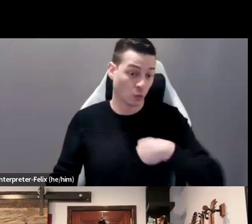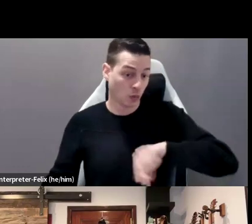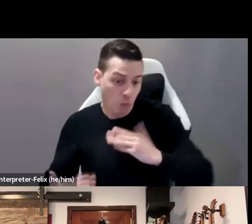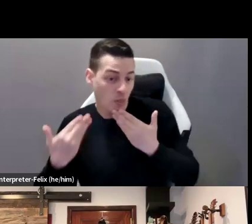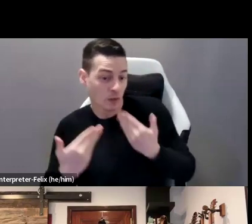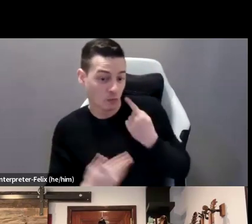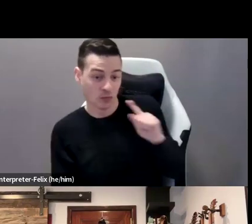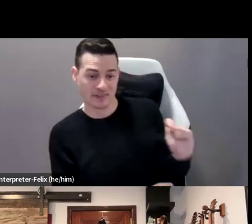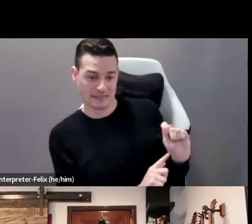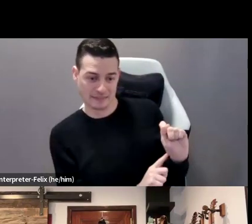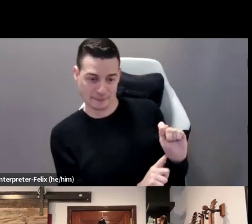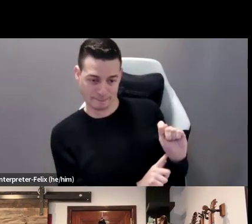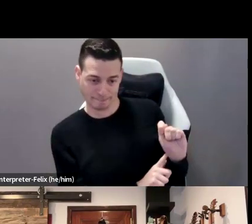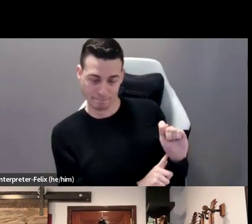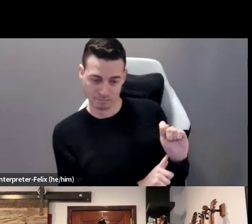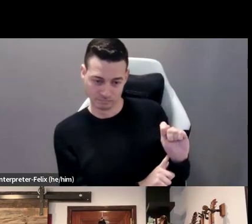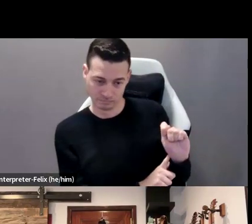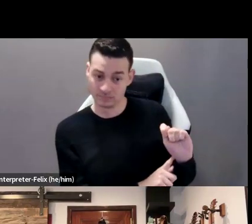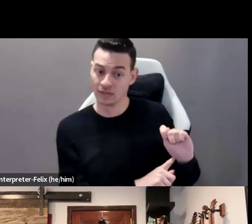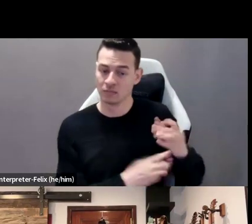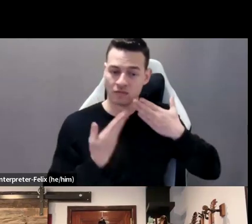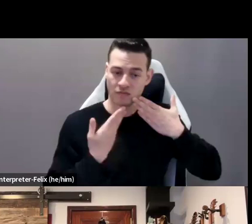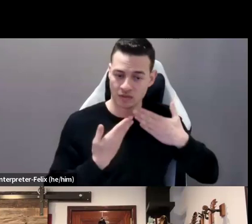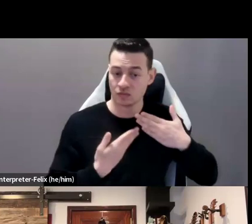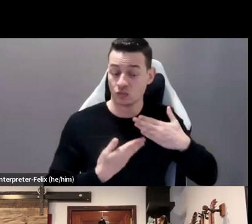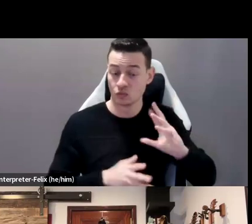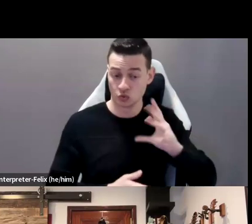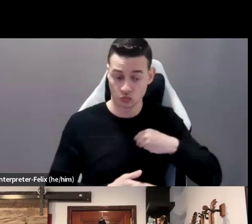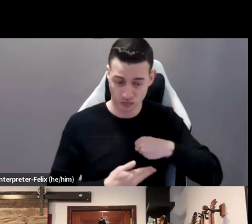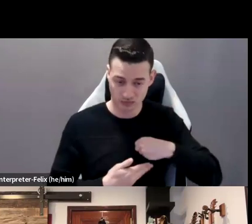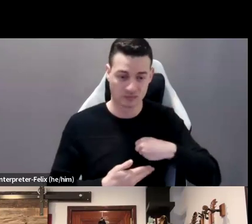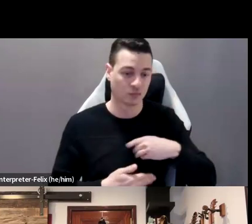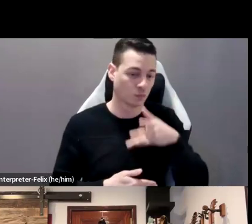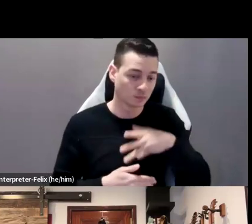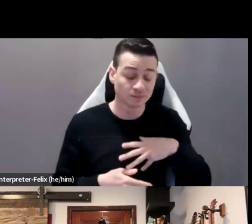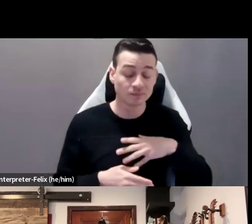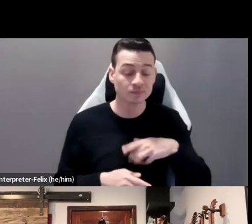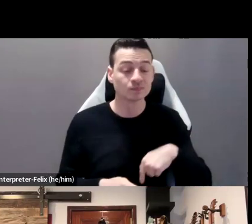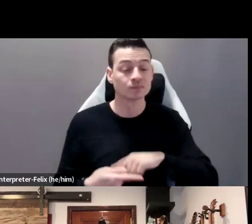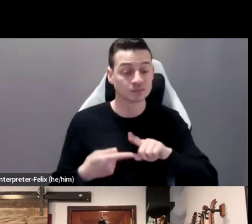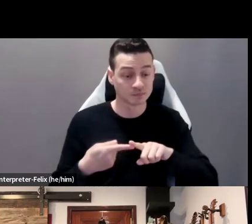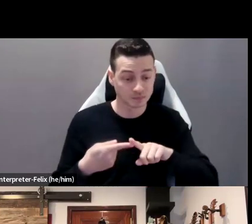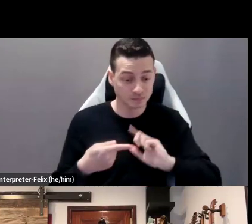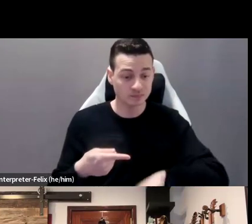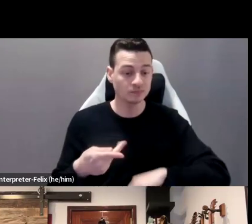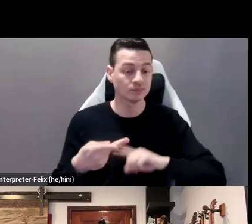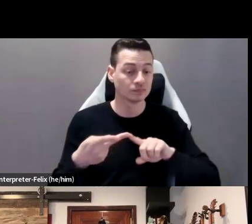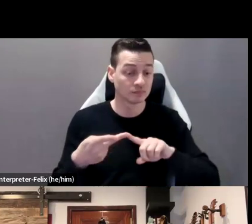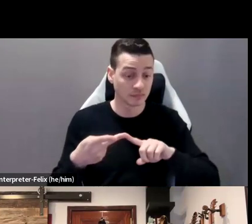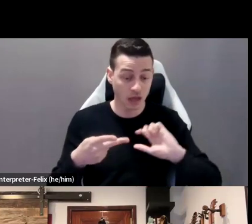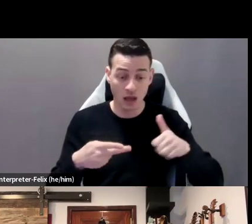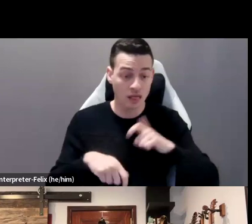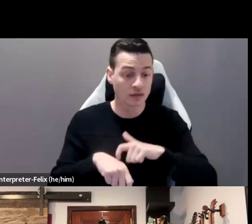grateful to those 2 transgender women. 1 and 2. Anytime we want to talk about health equity